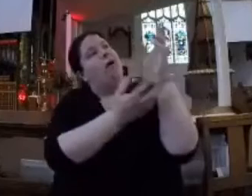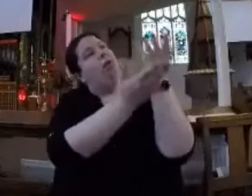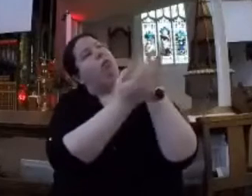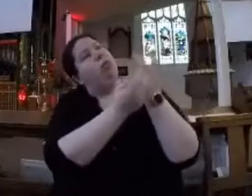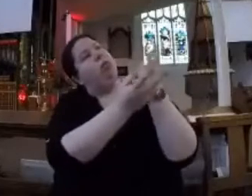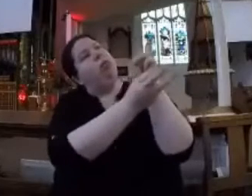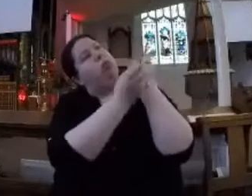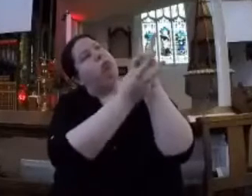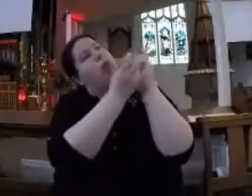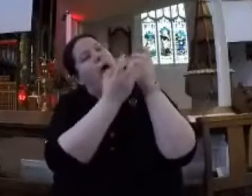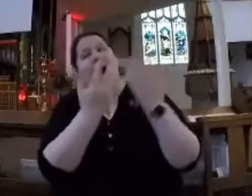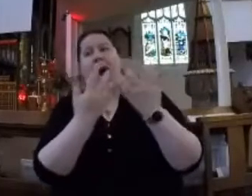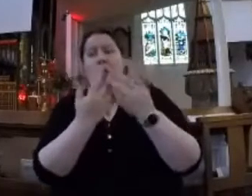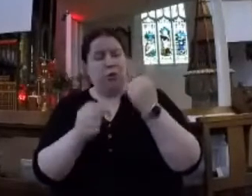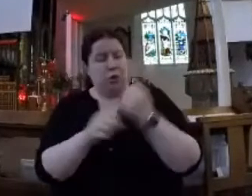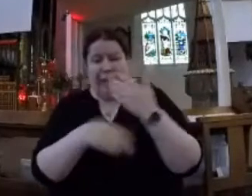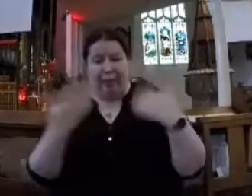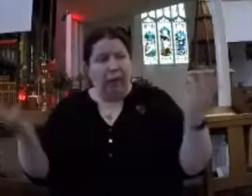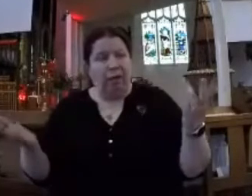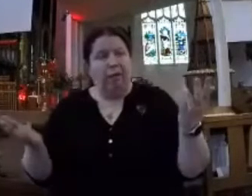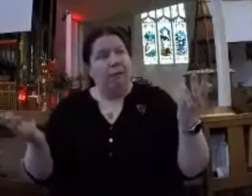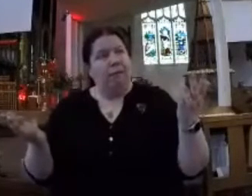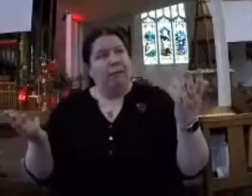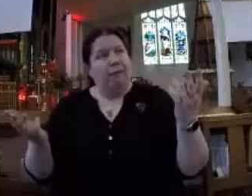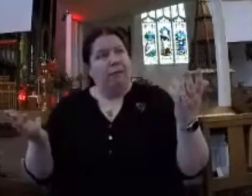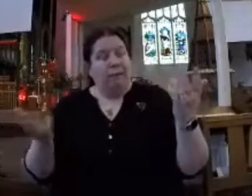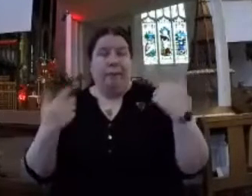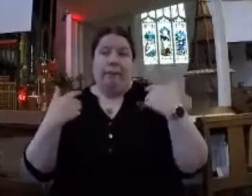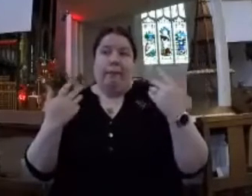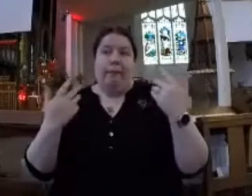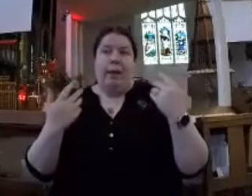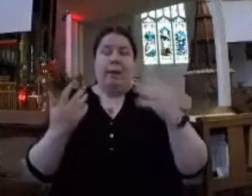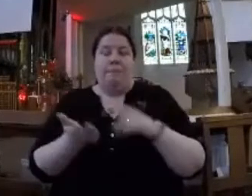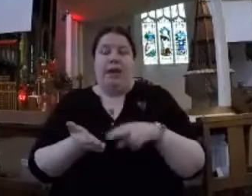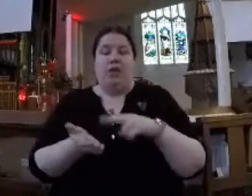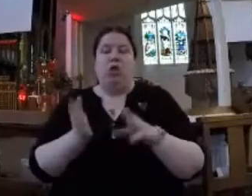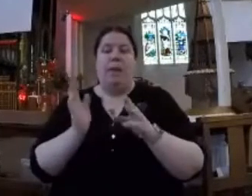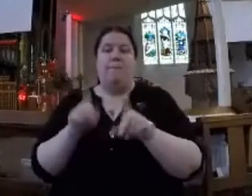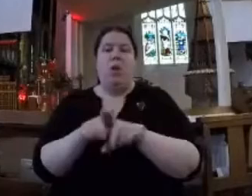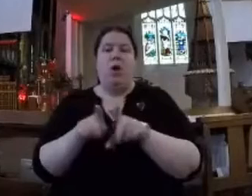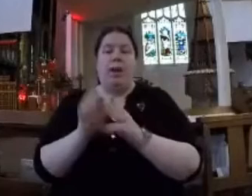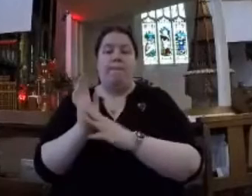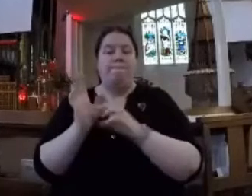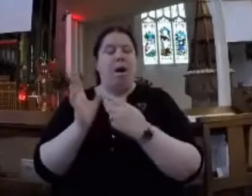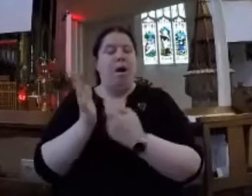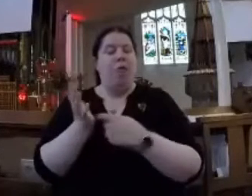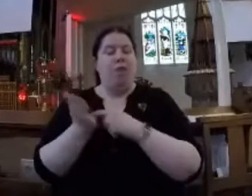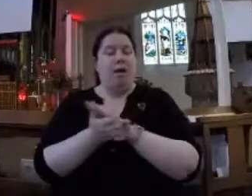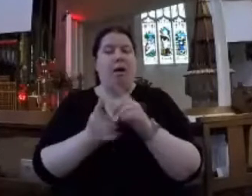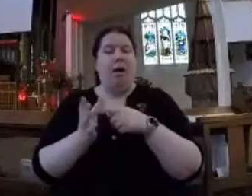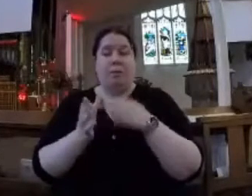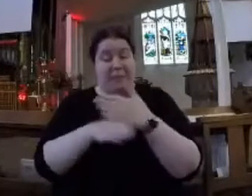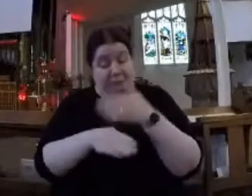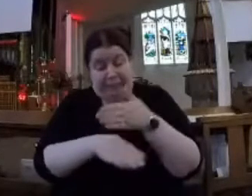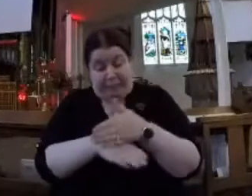all day? I hear you cry. I'm probably naturally a Martha too. Busy, busy, busy. There's lots of needs